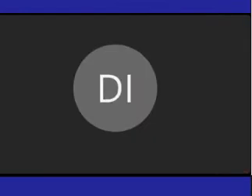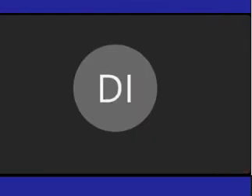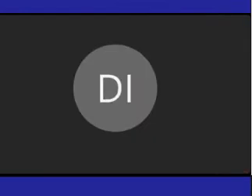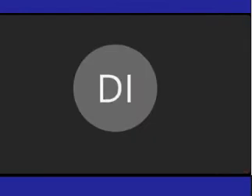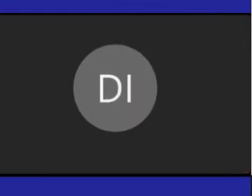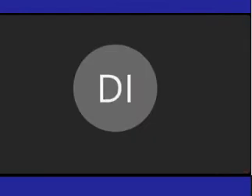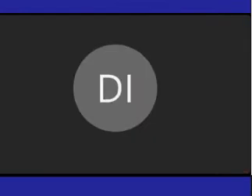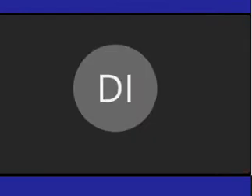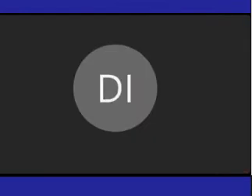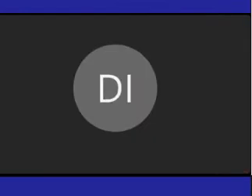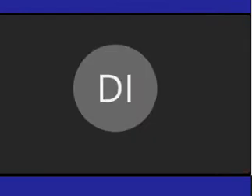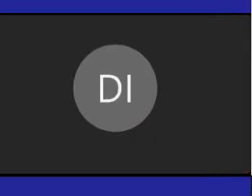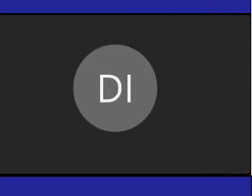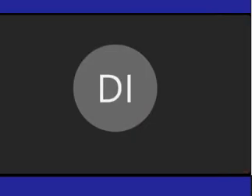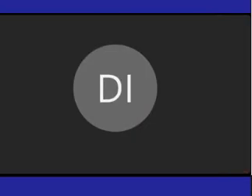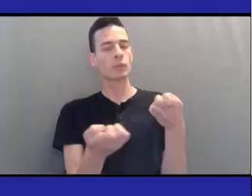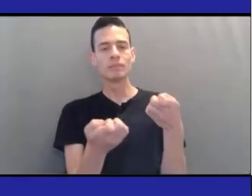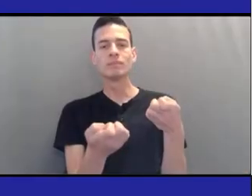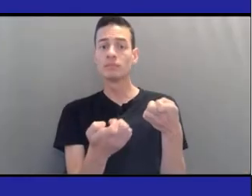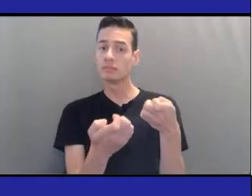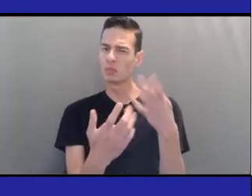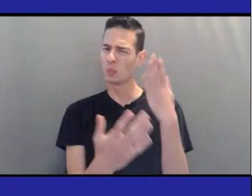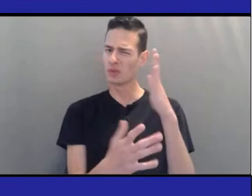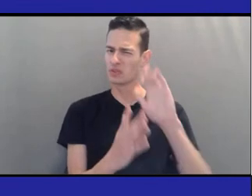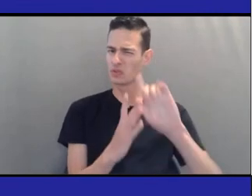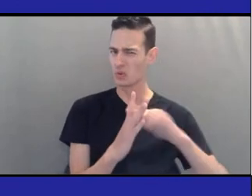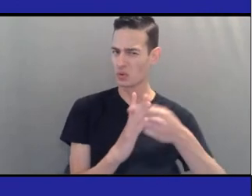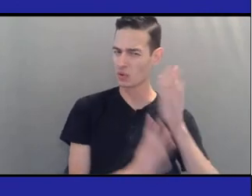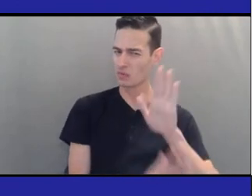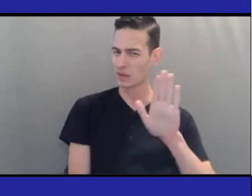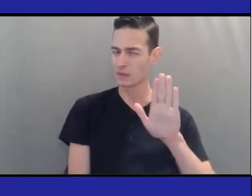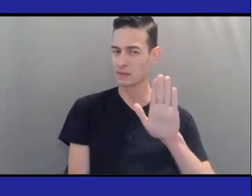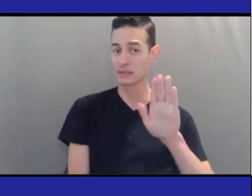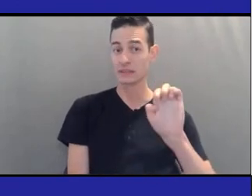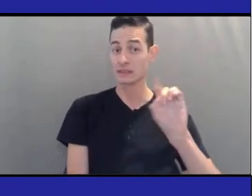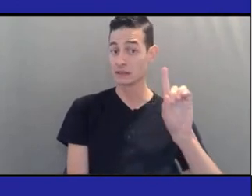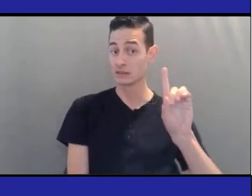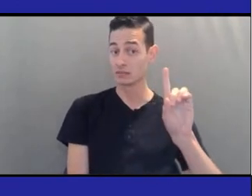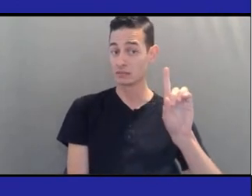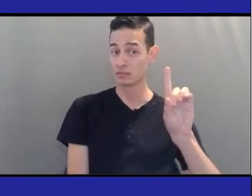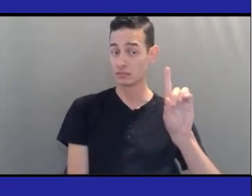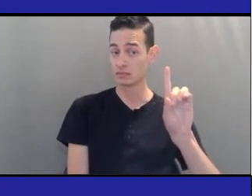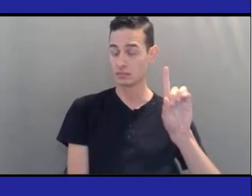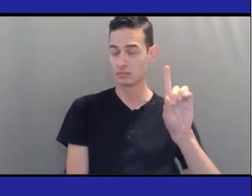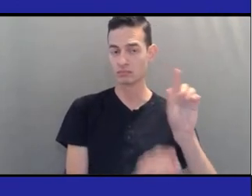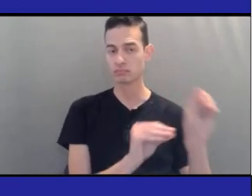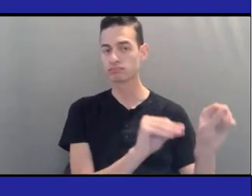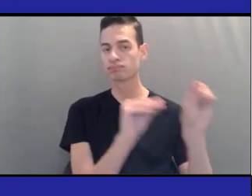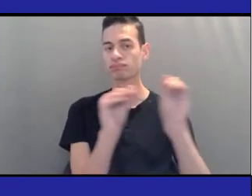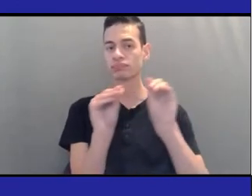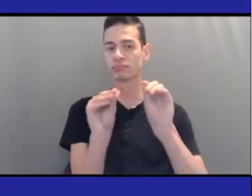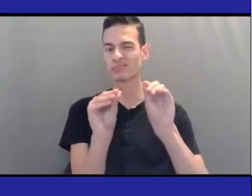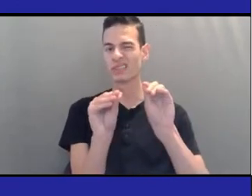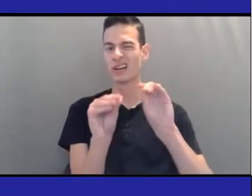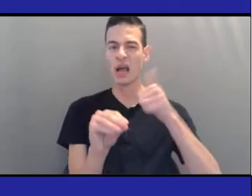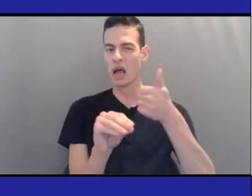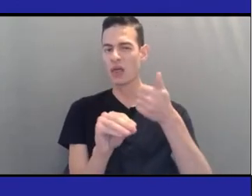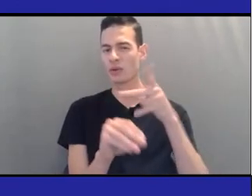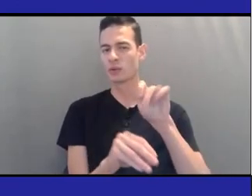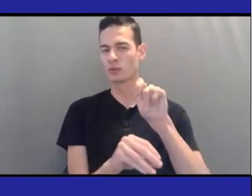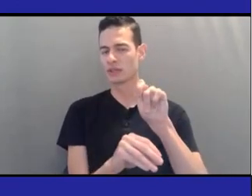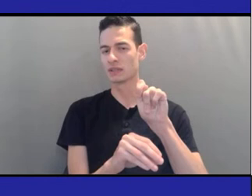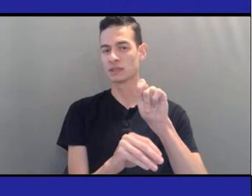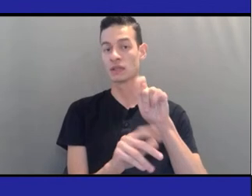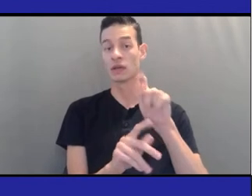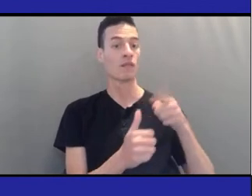equipment. We will probably start that in the ED and then move it forward upstairs to the units. And this is